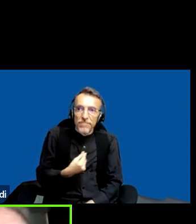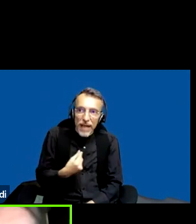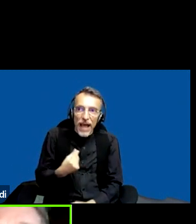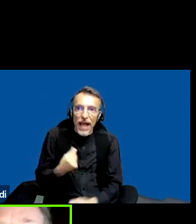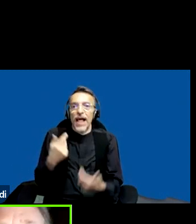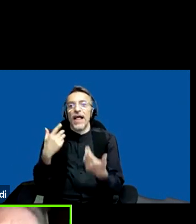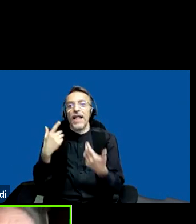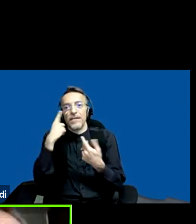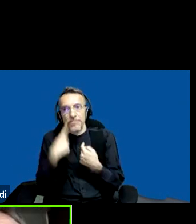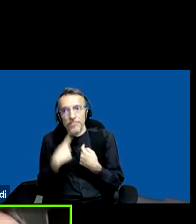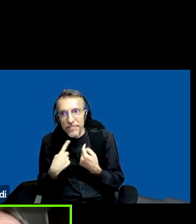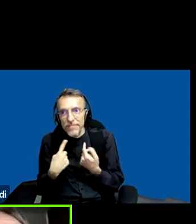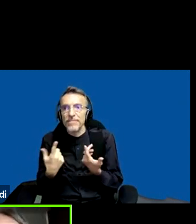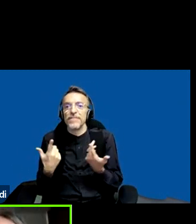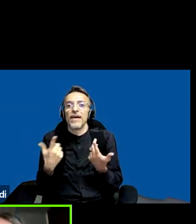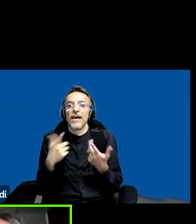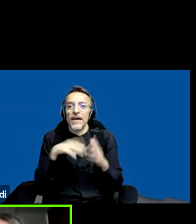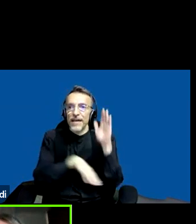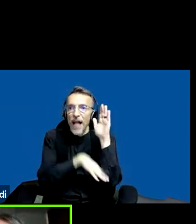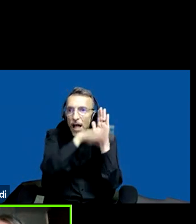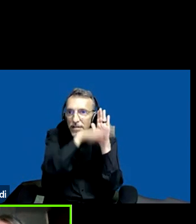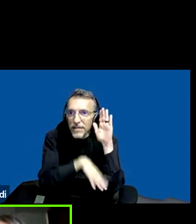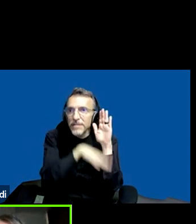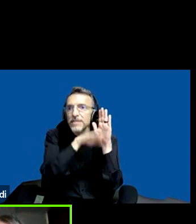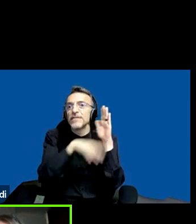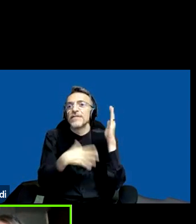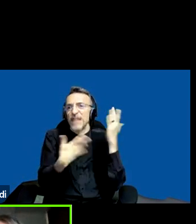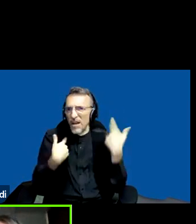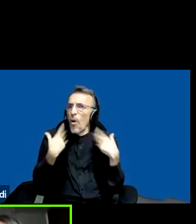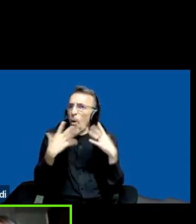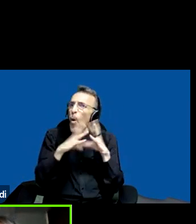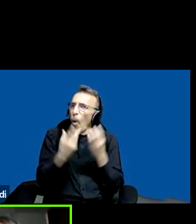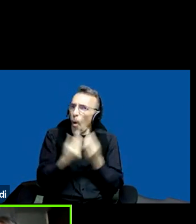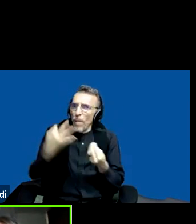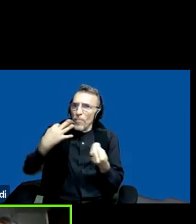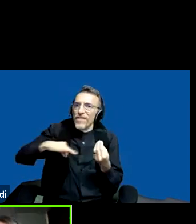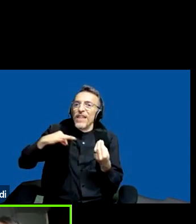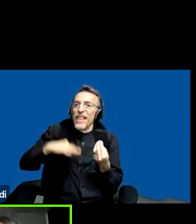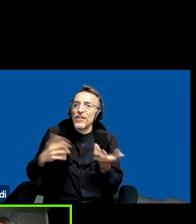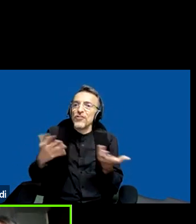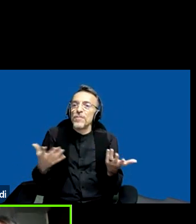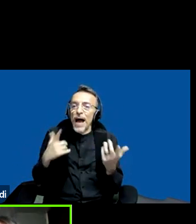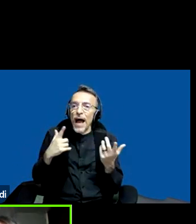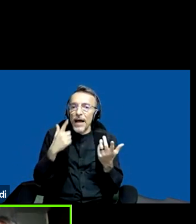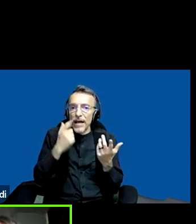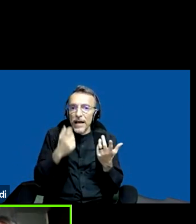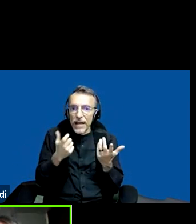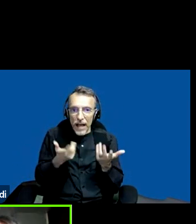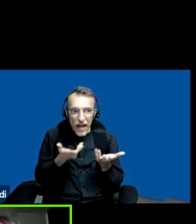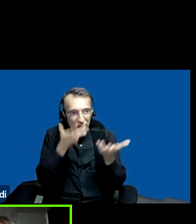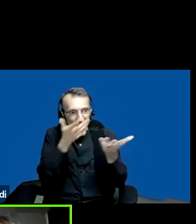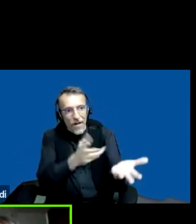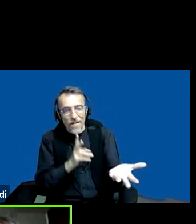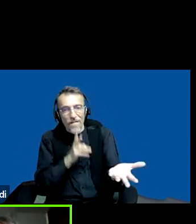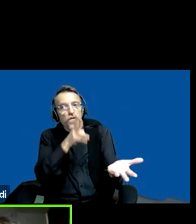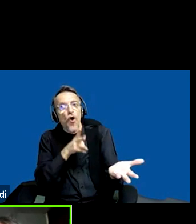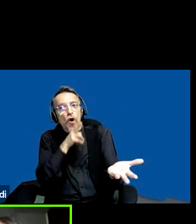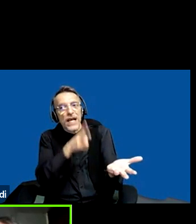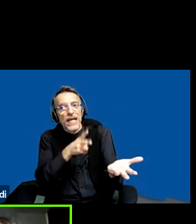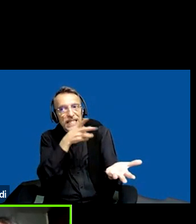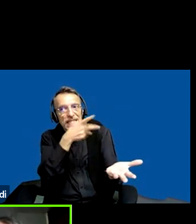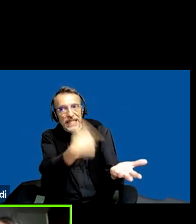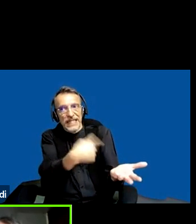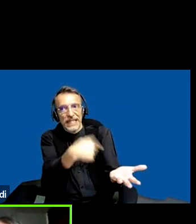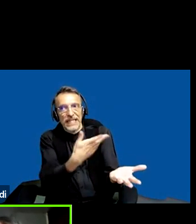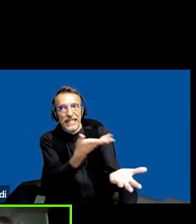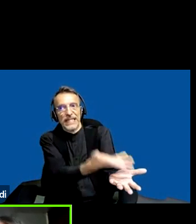and class terms, for me, it can't be just about, it can't be about giving a voice. It has to be, of course, about